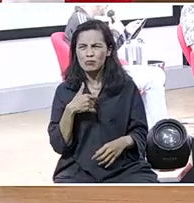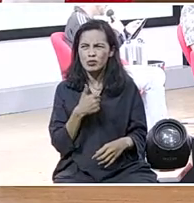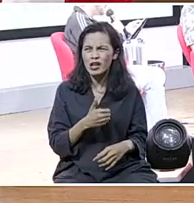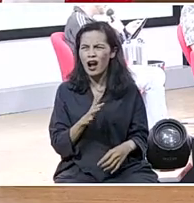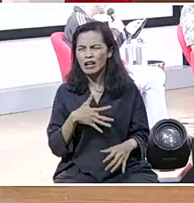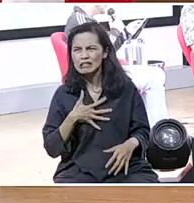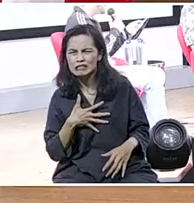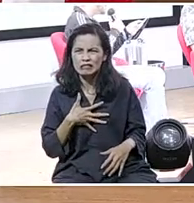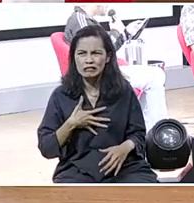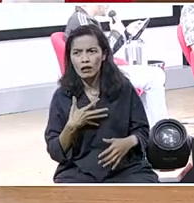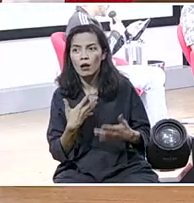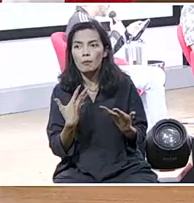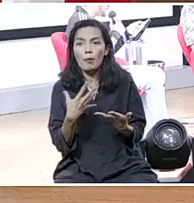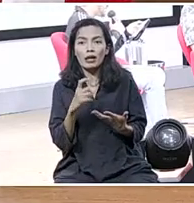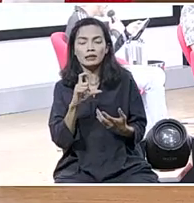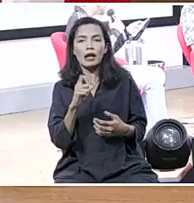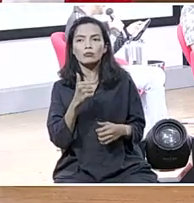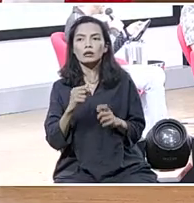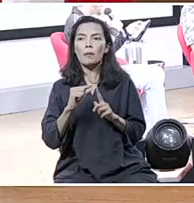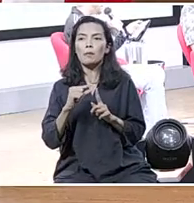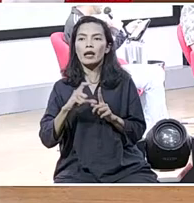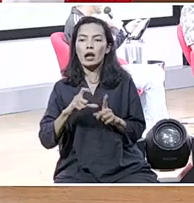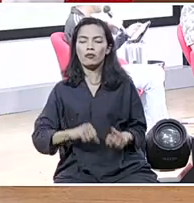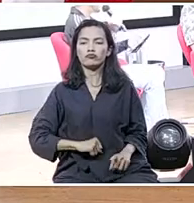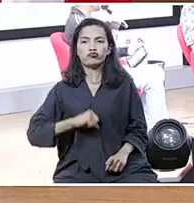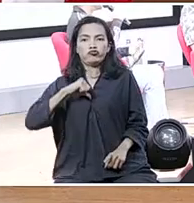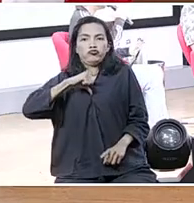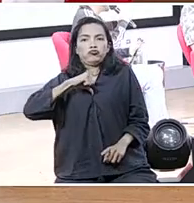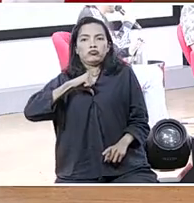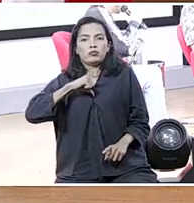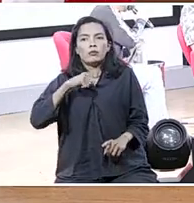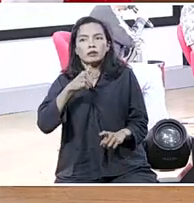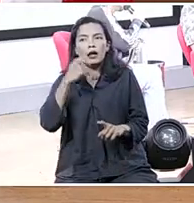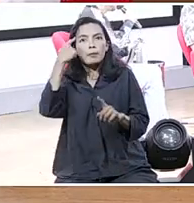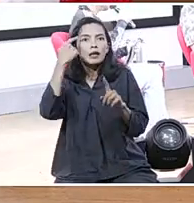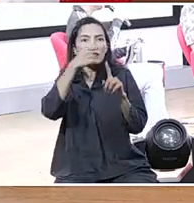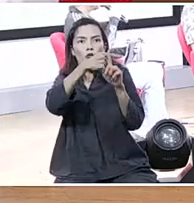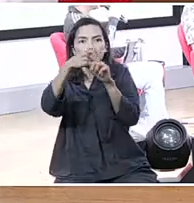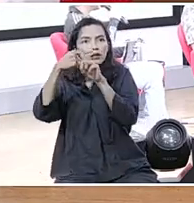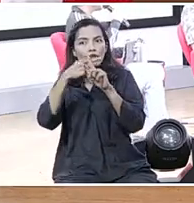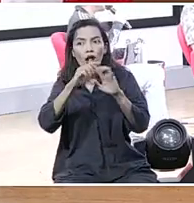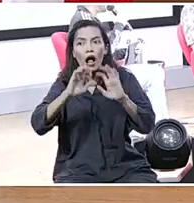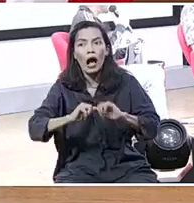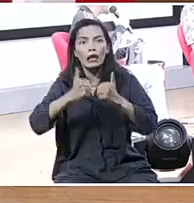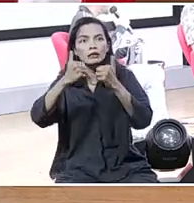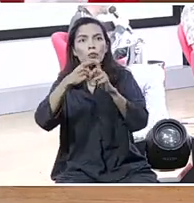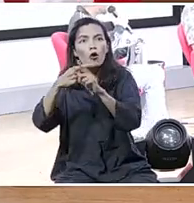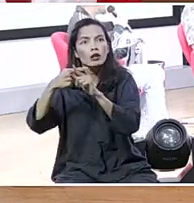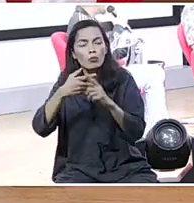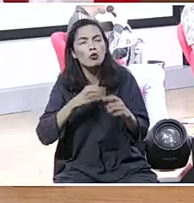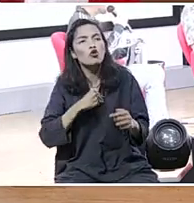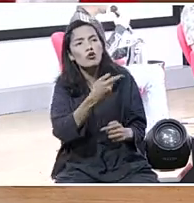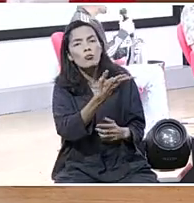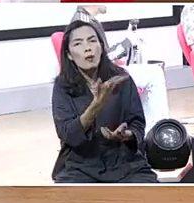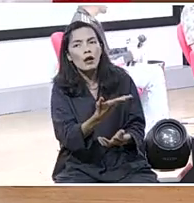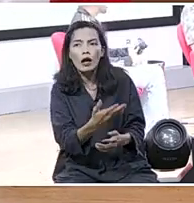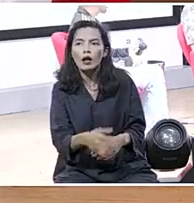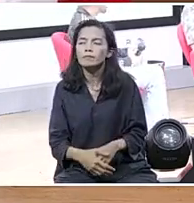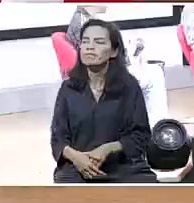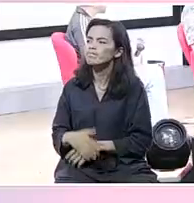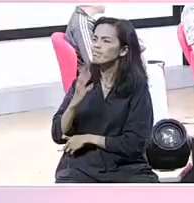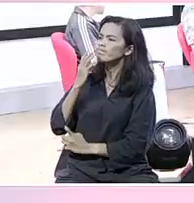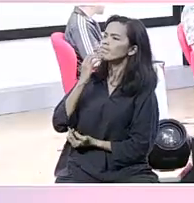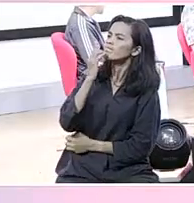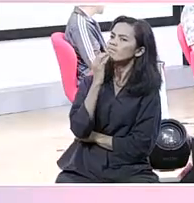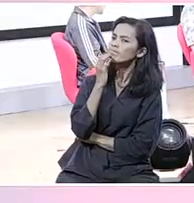do you use to boost your confidence and maintain positive outlook, just based from your experiences? Yeah, I would